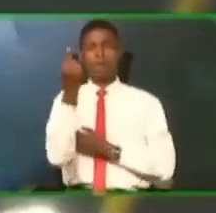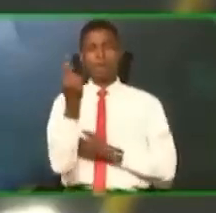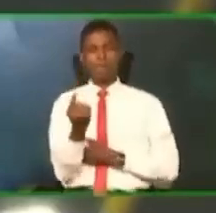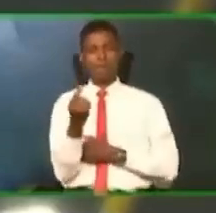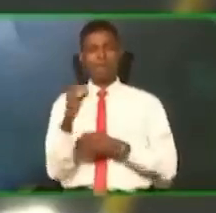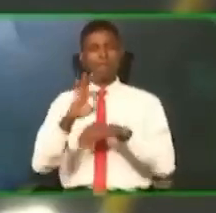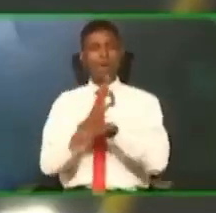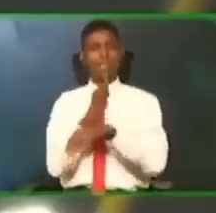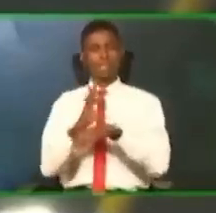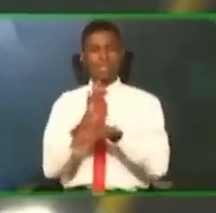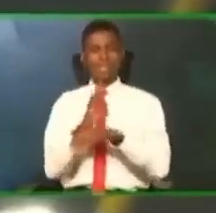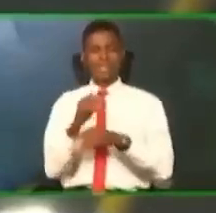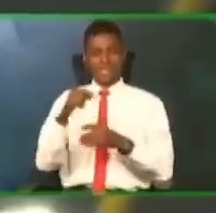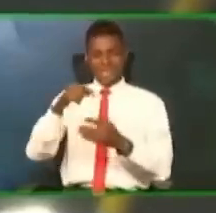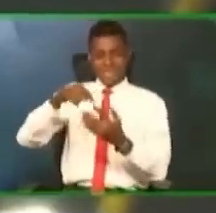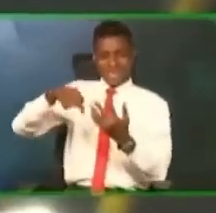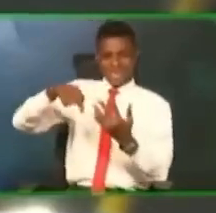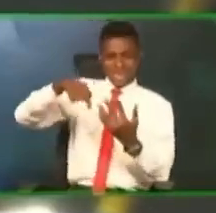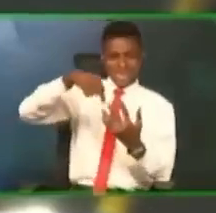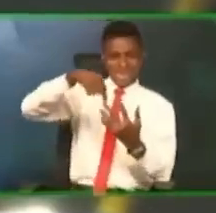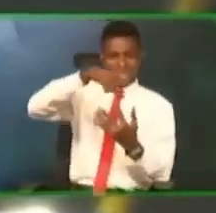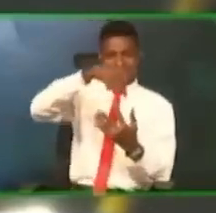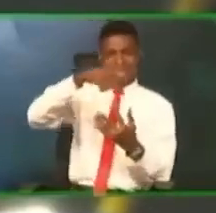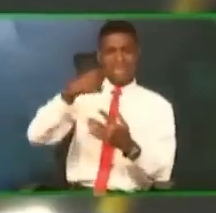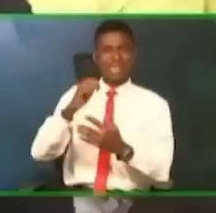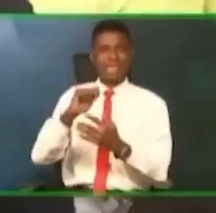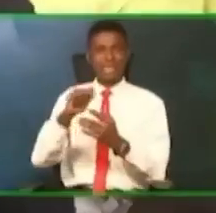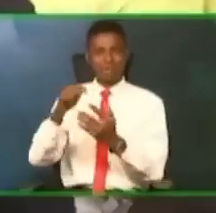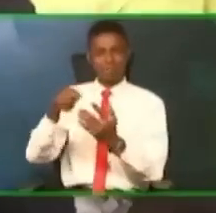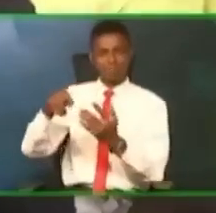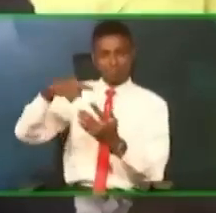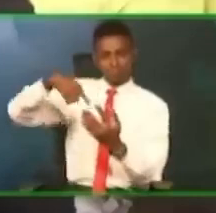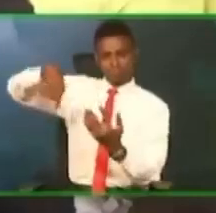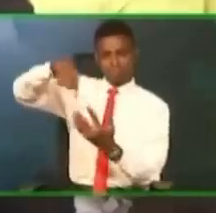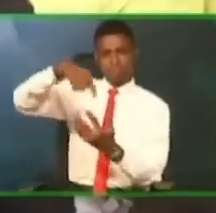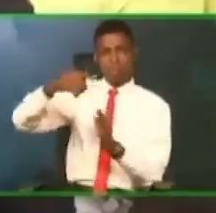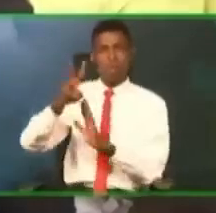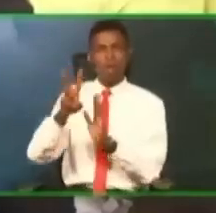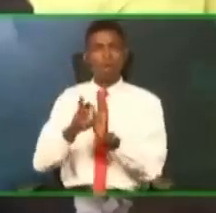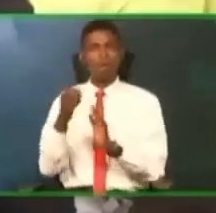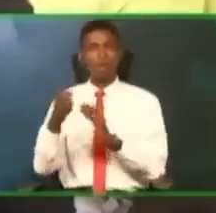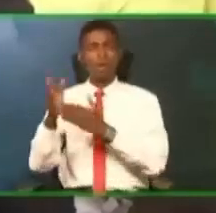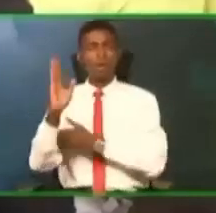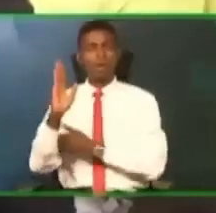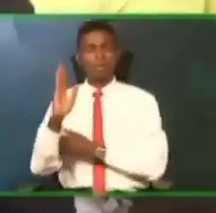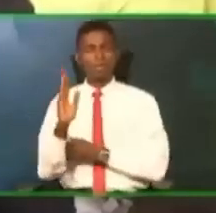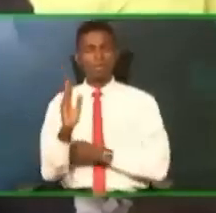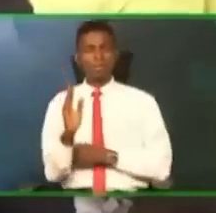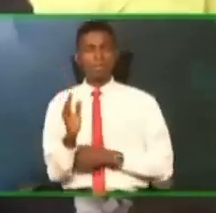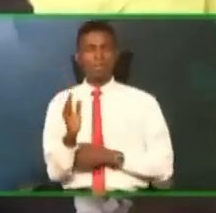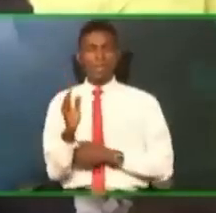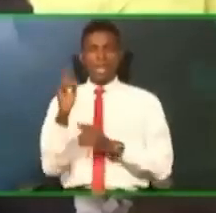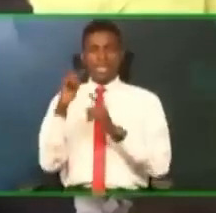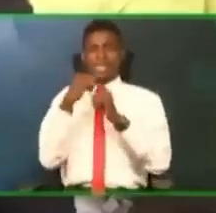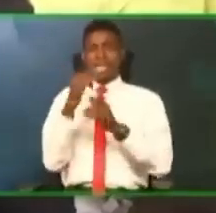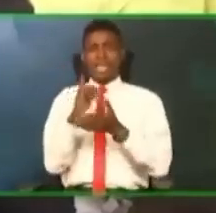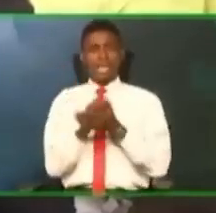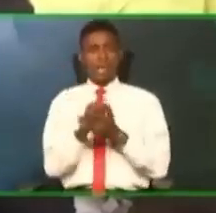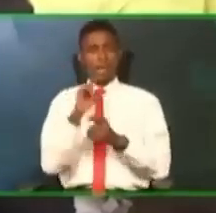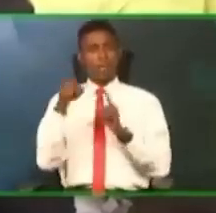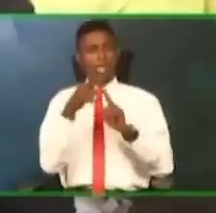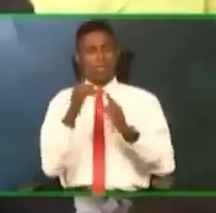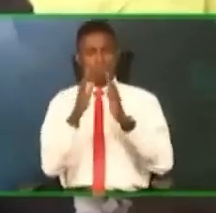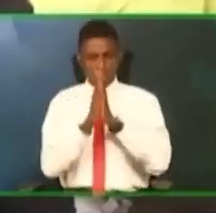expression within the jurisdiction of his will. It says when you pray that your kingdom